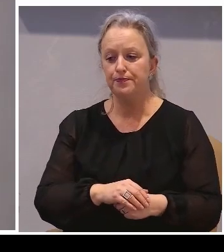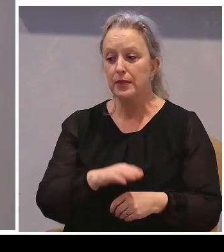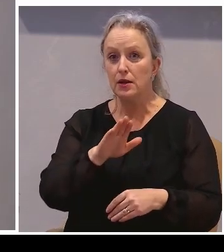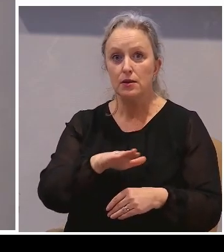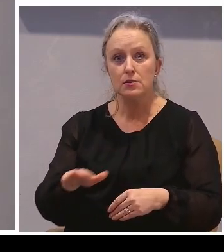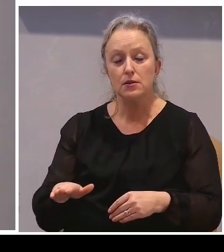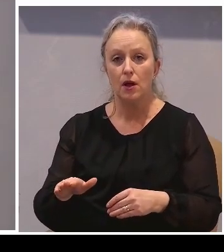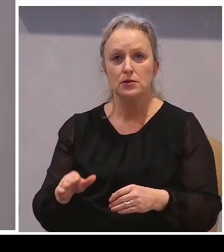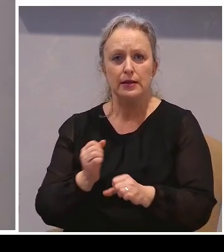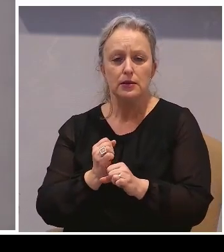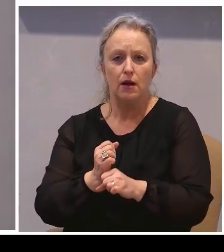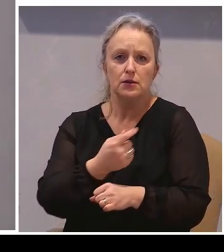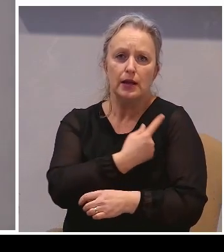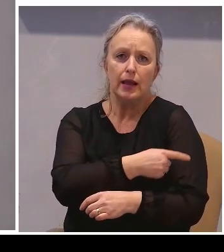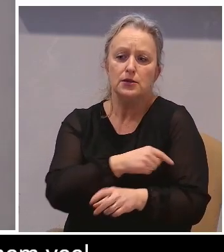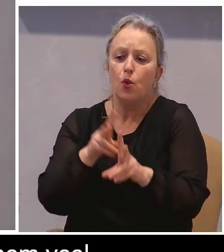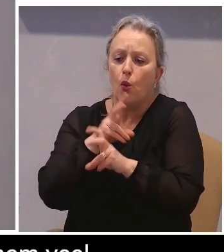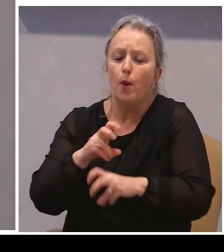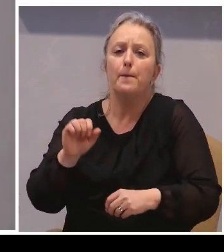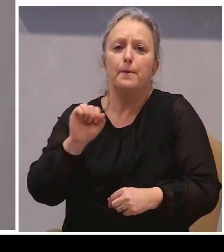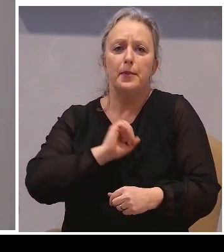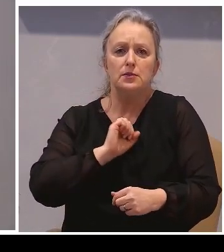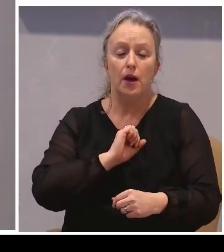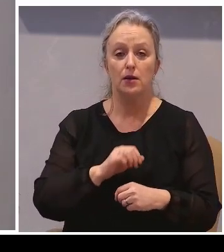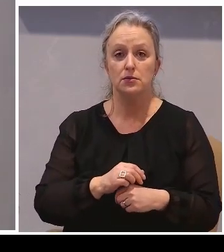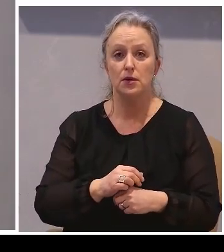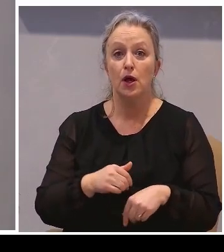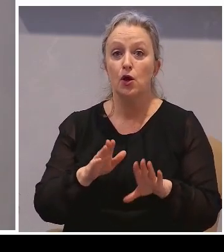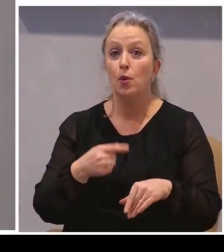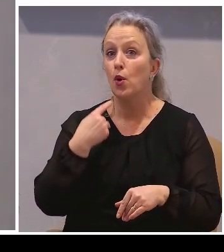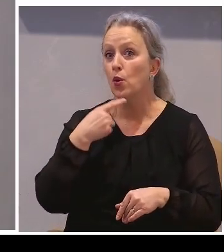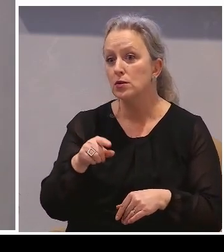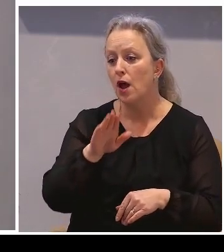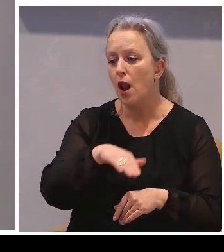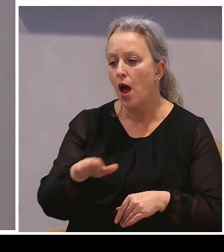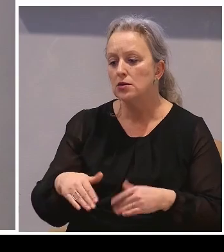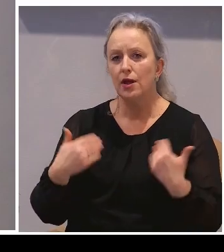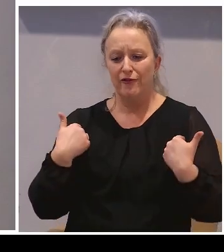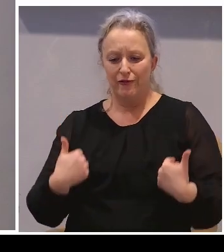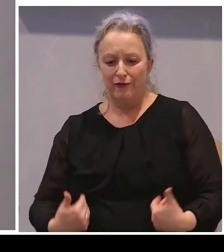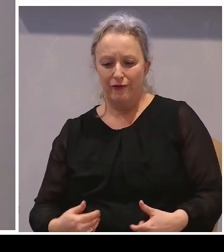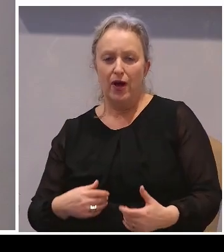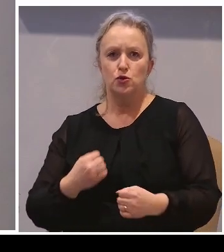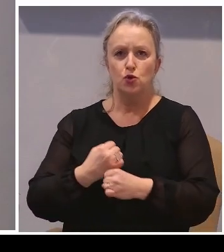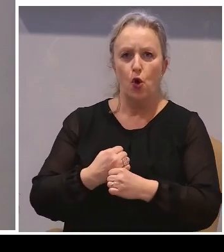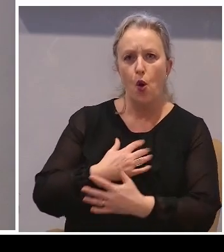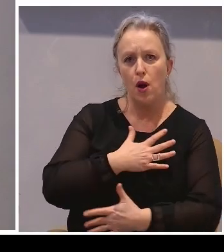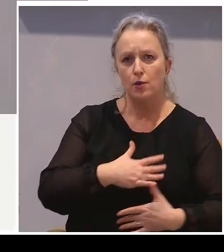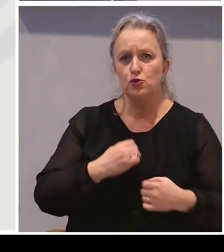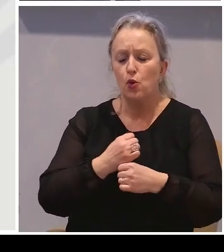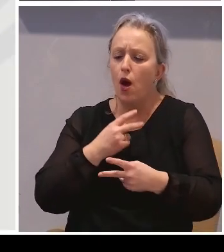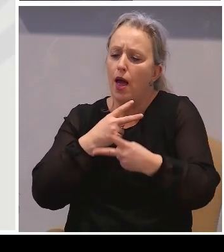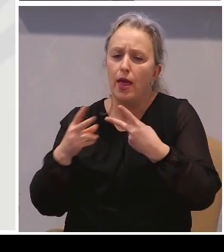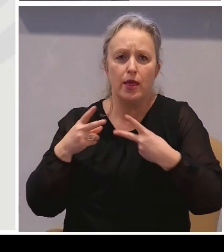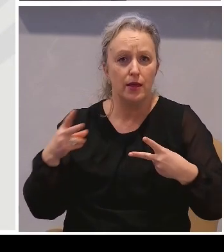know then again what a parent could do. öelda ka, et tegelikult laste füsioloogia on väga erinev täiskasvanute. So why are